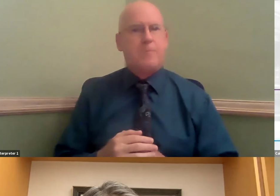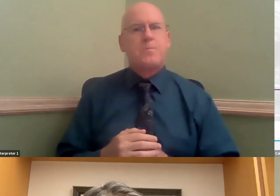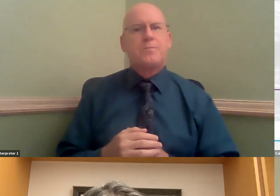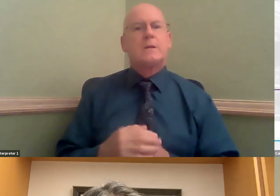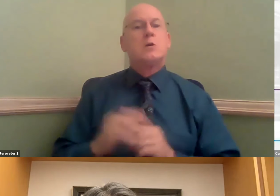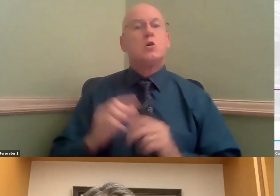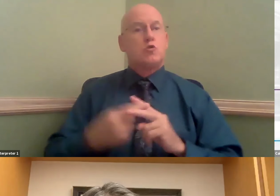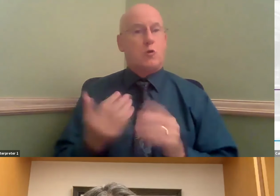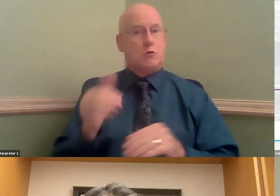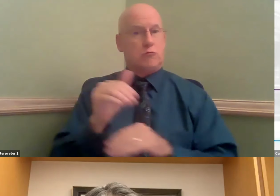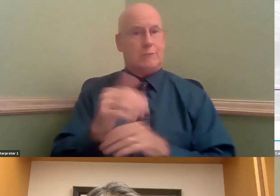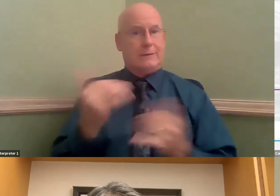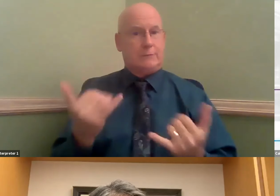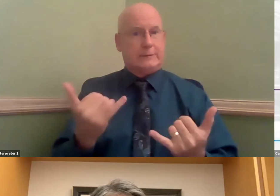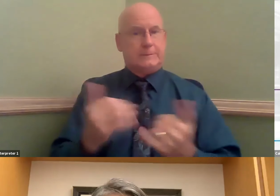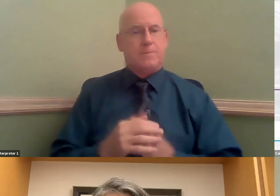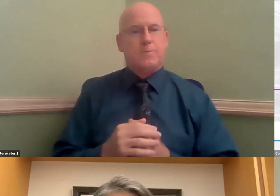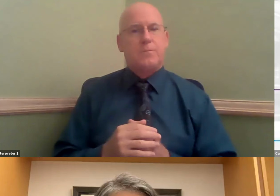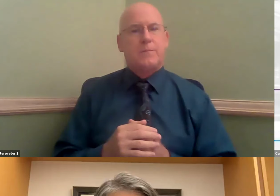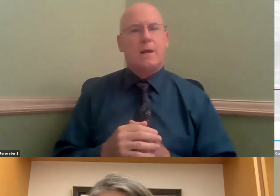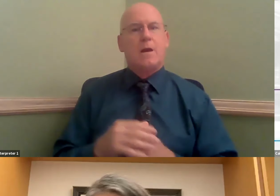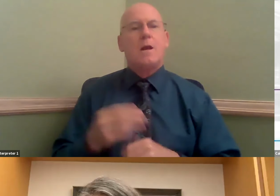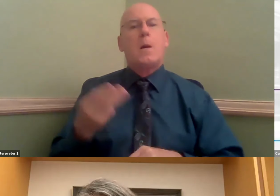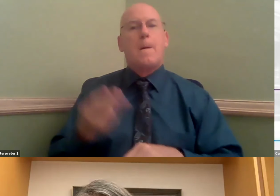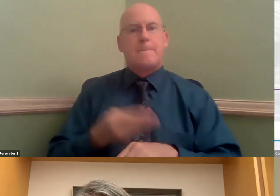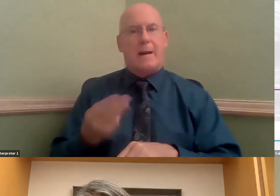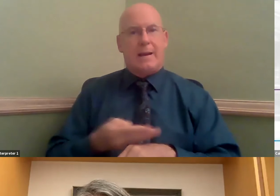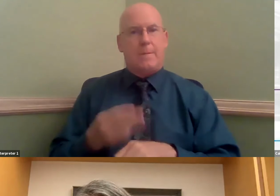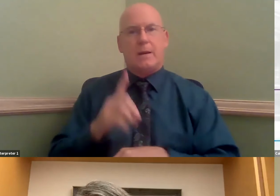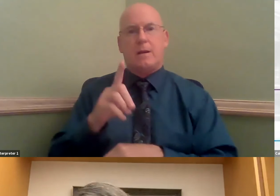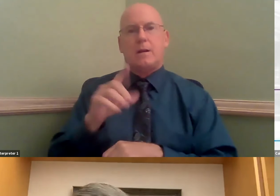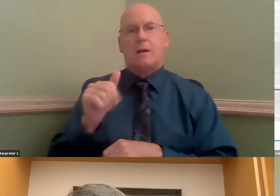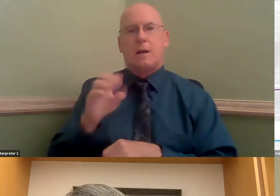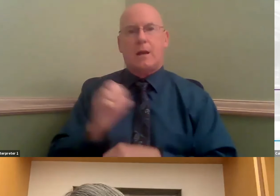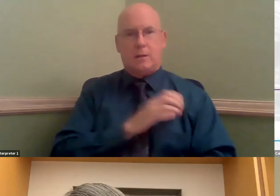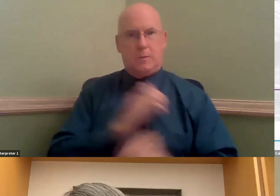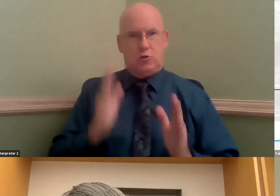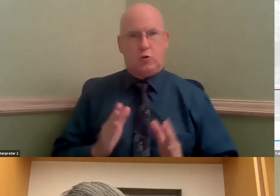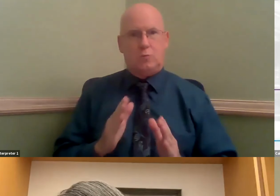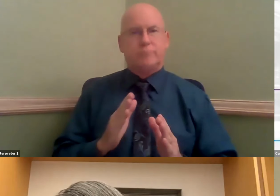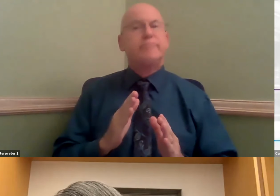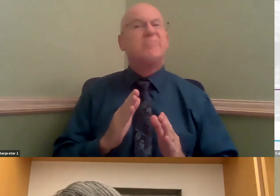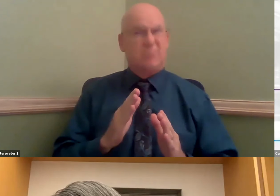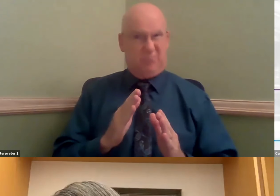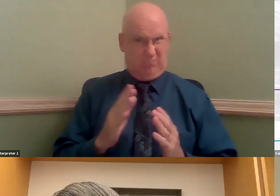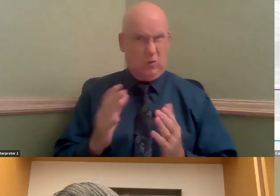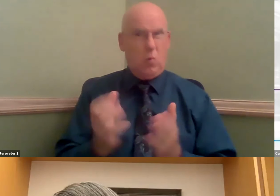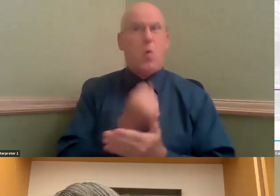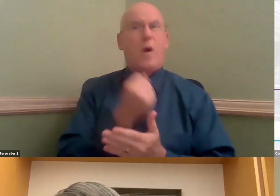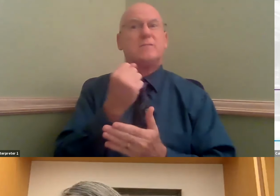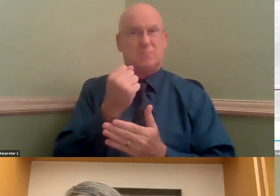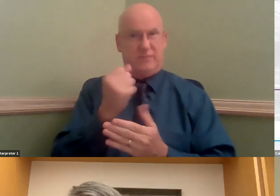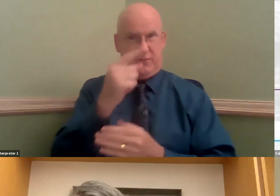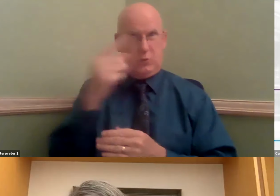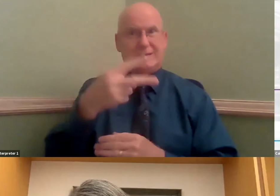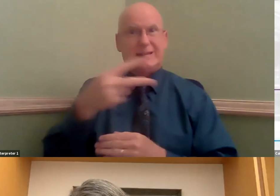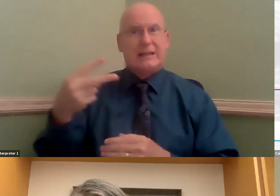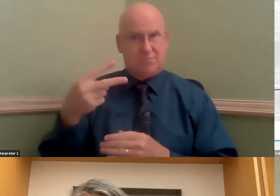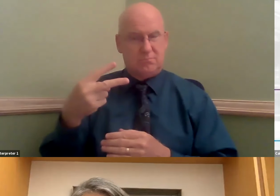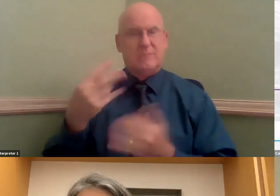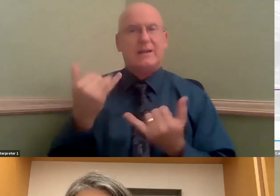begin our forum right now. Two Miami-Dade commissioners who beat out a number of candidates in their primary. Ladies first, always.